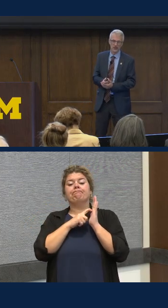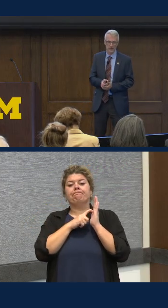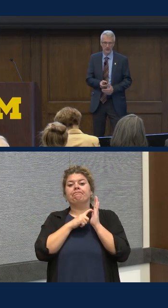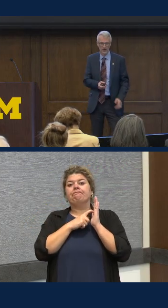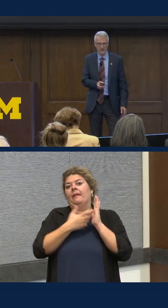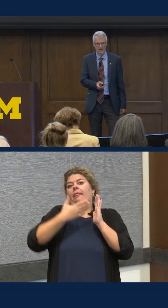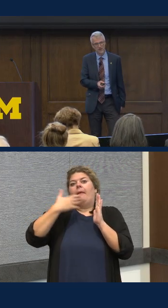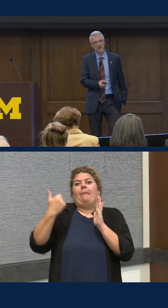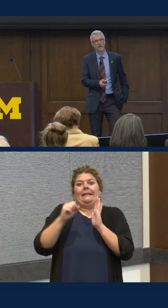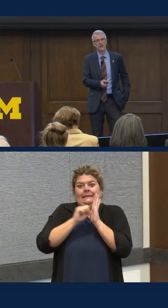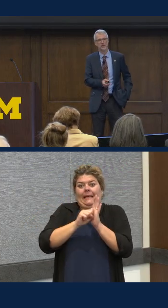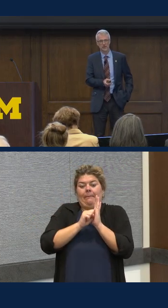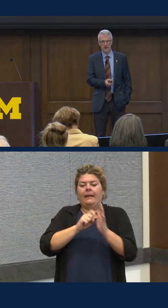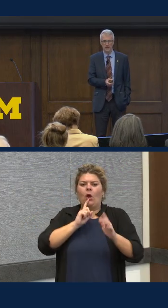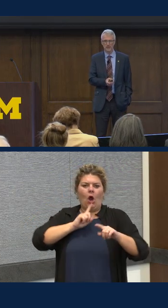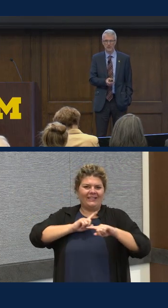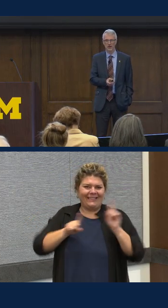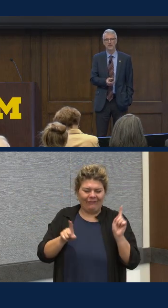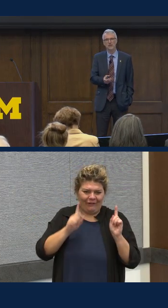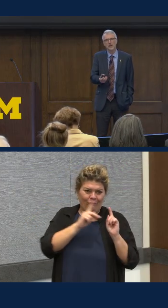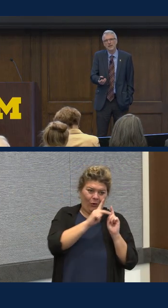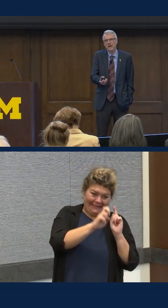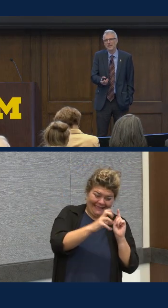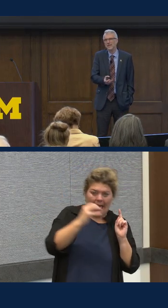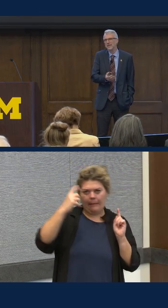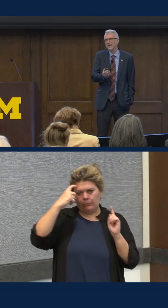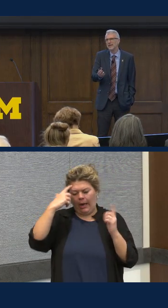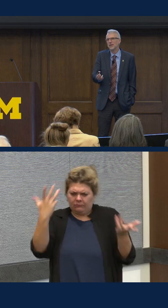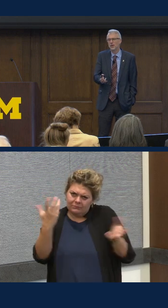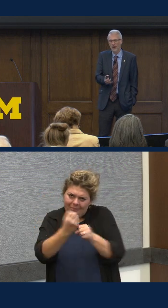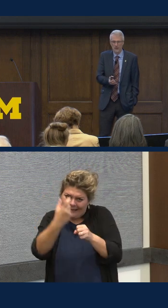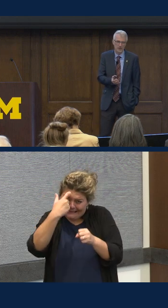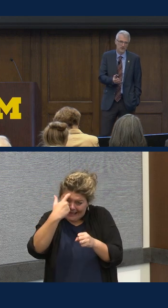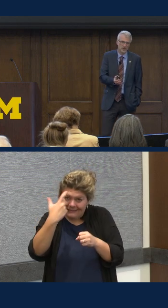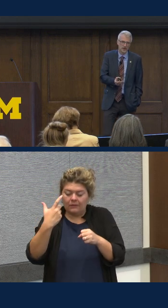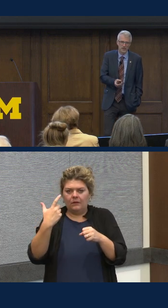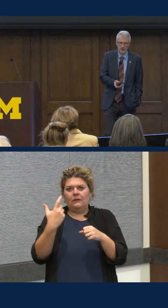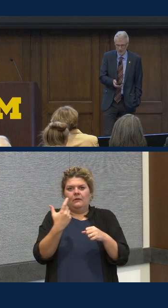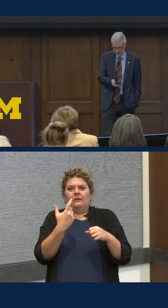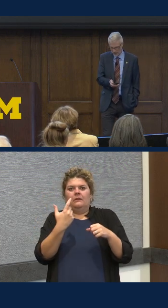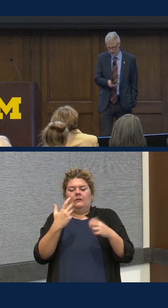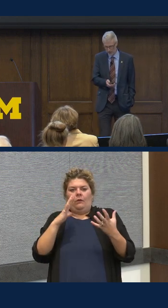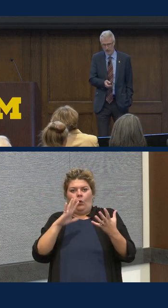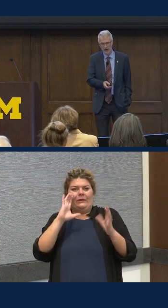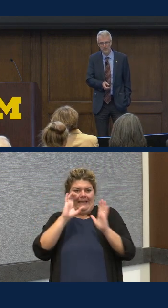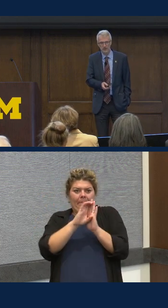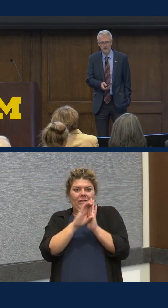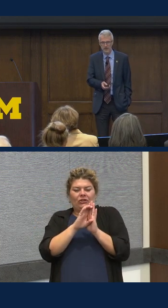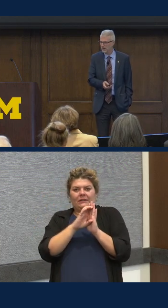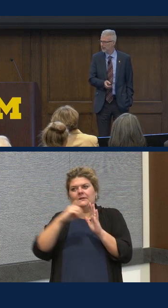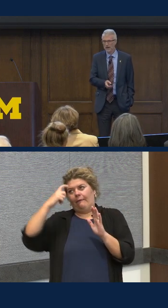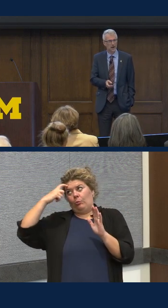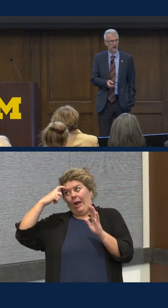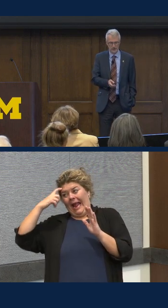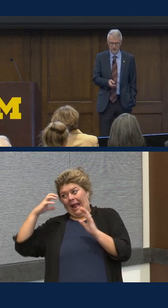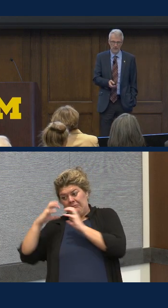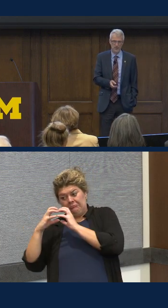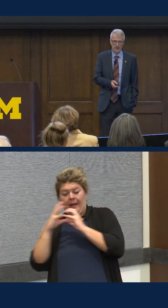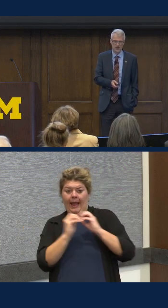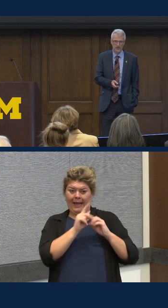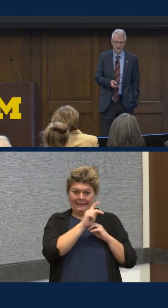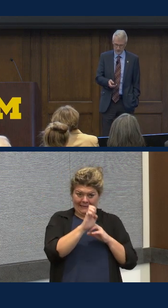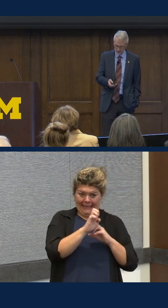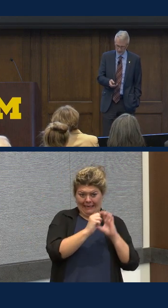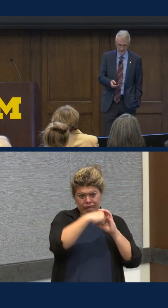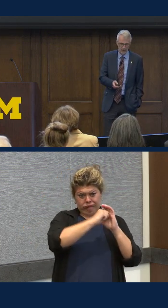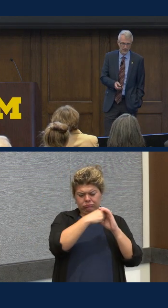this machine learning process are different for knees and brains, which makes sense. The statistical properties of knee images and brain images are different from